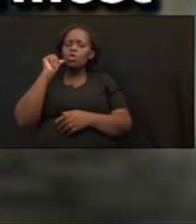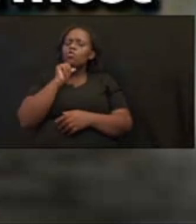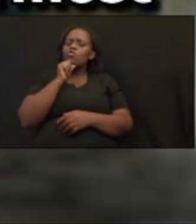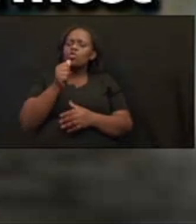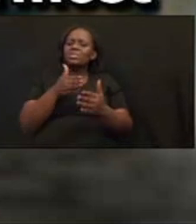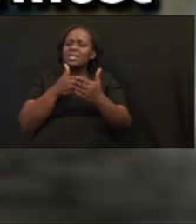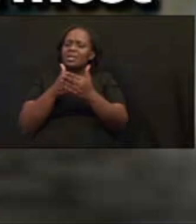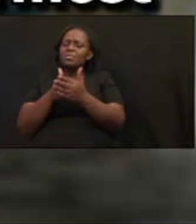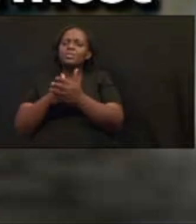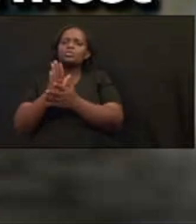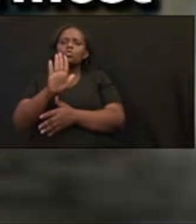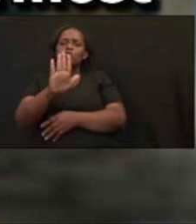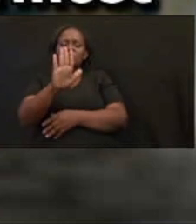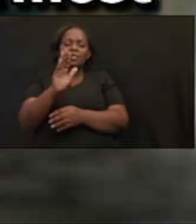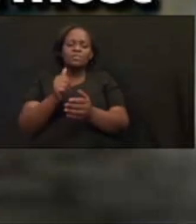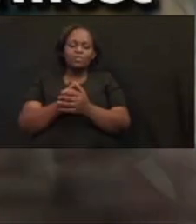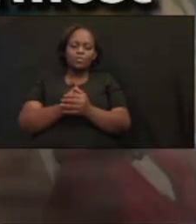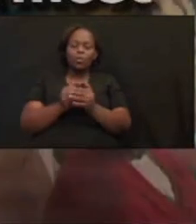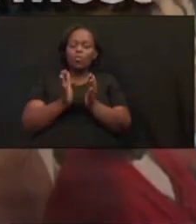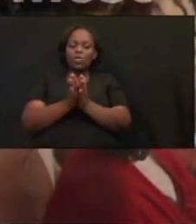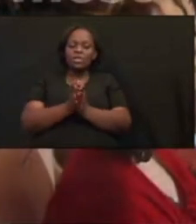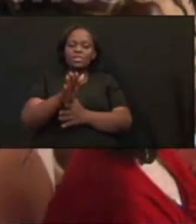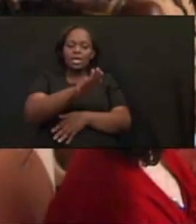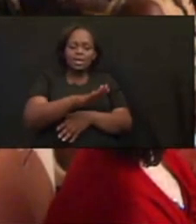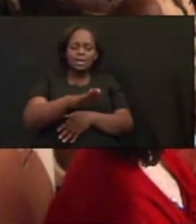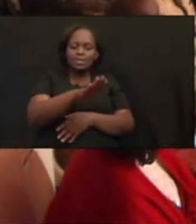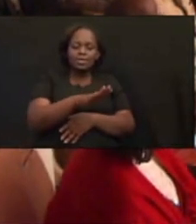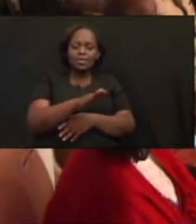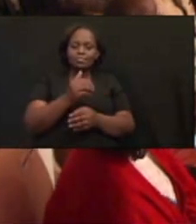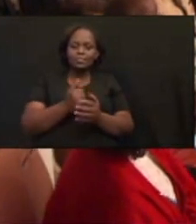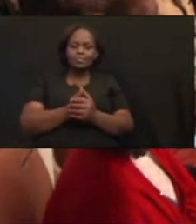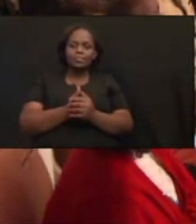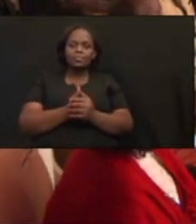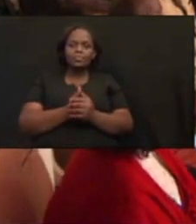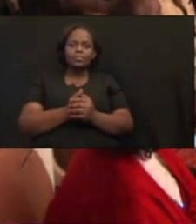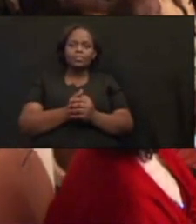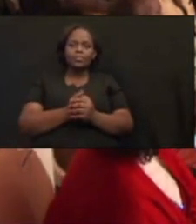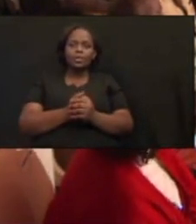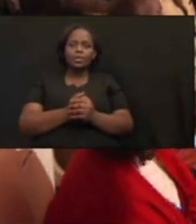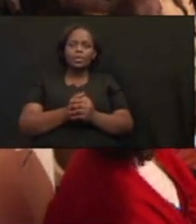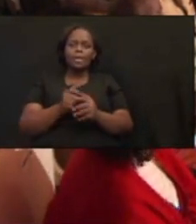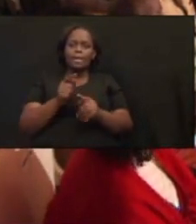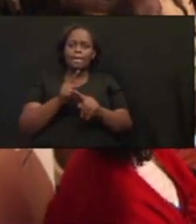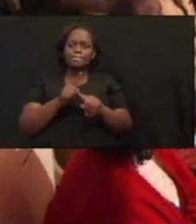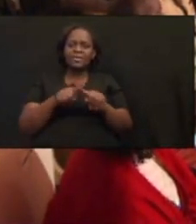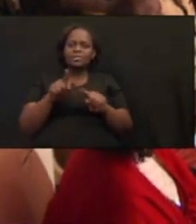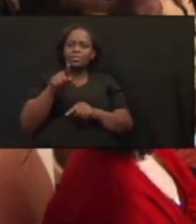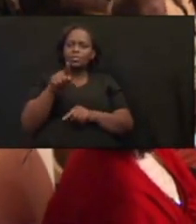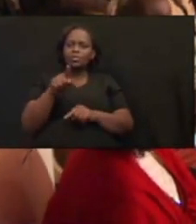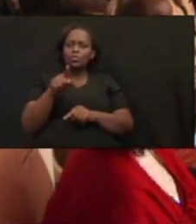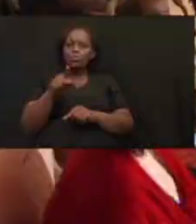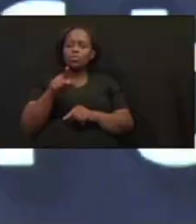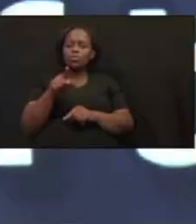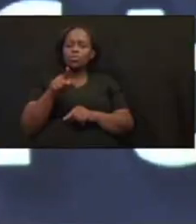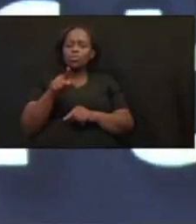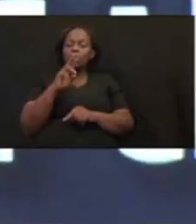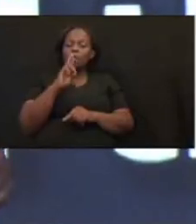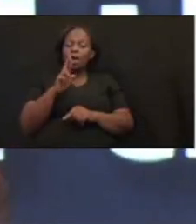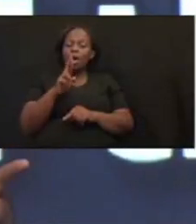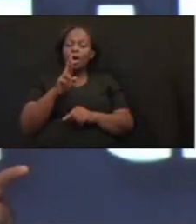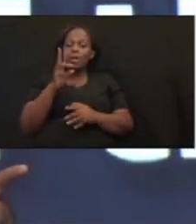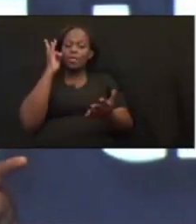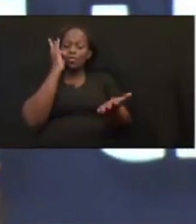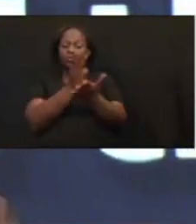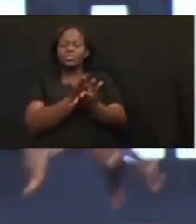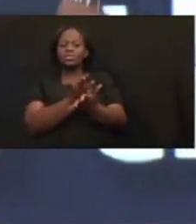Judea, Jerusalem, Samaria, and to the uttermost part of the earth. But then that you are a witness.